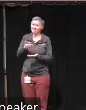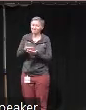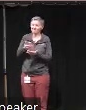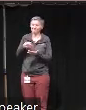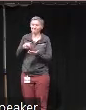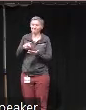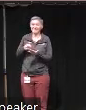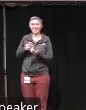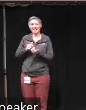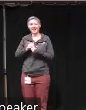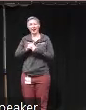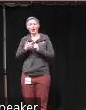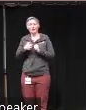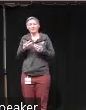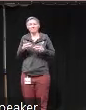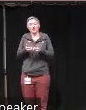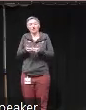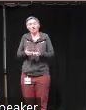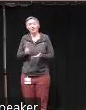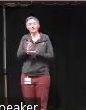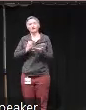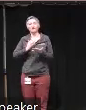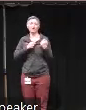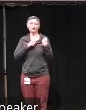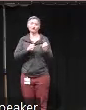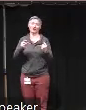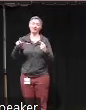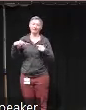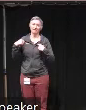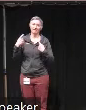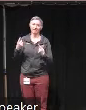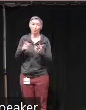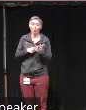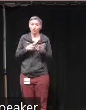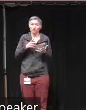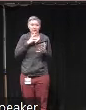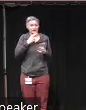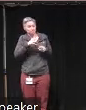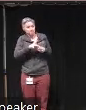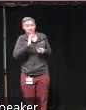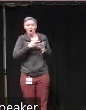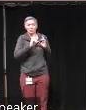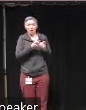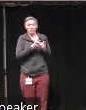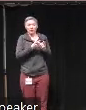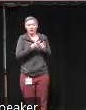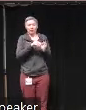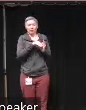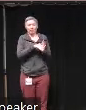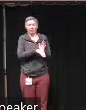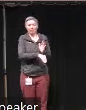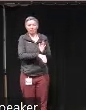lost some of our strengths that have really marked our department. Smart